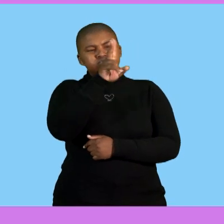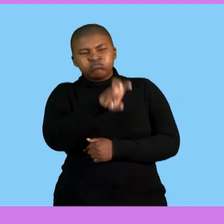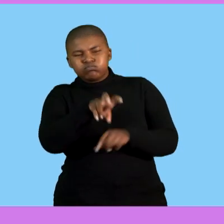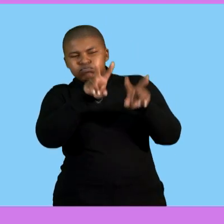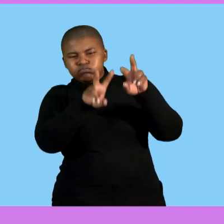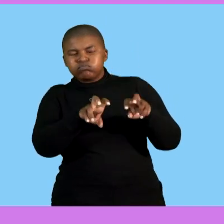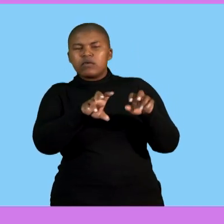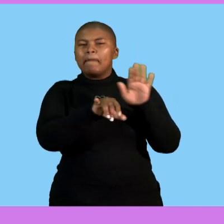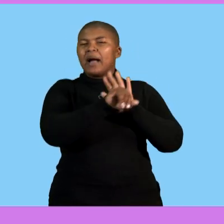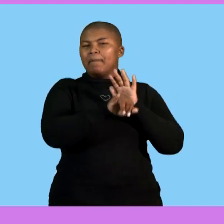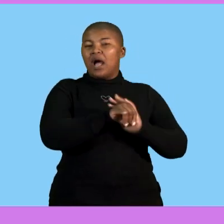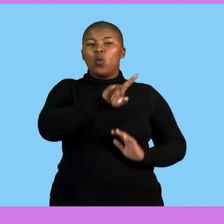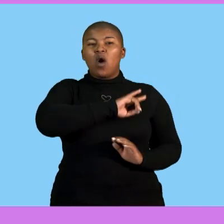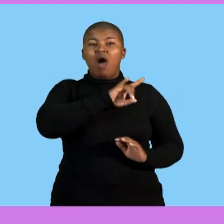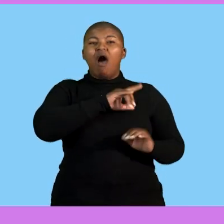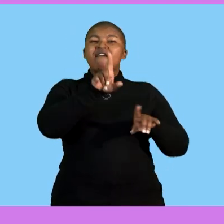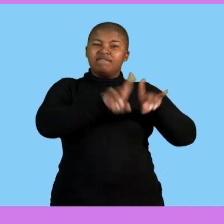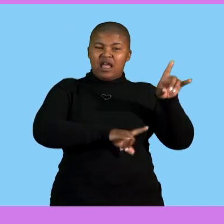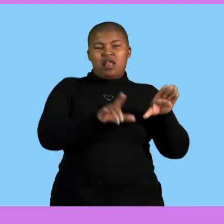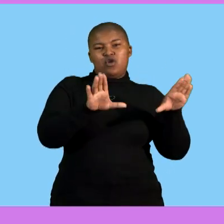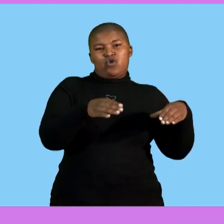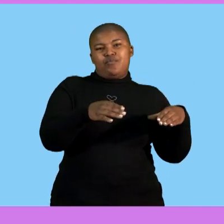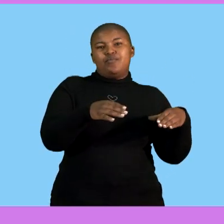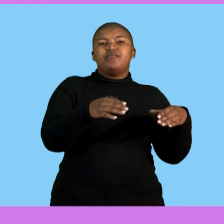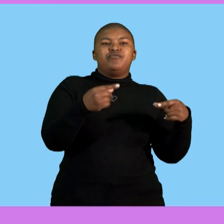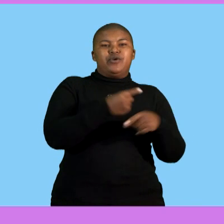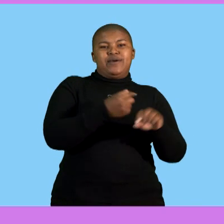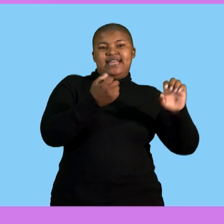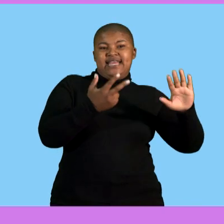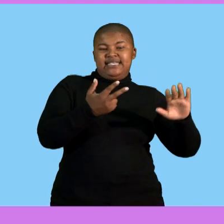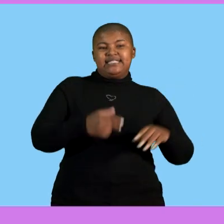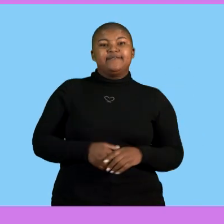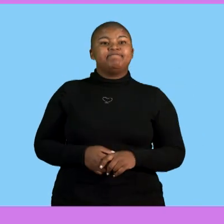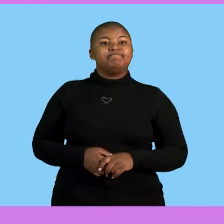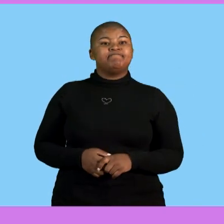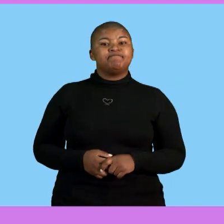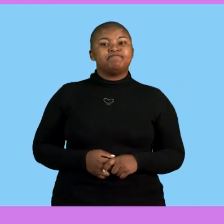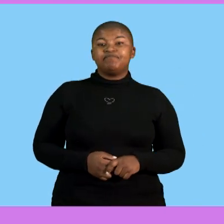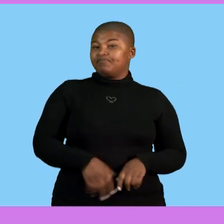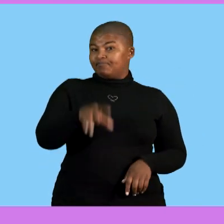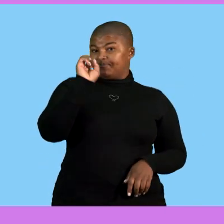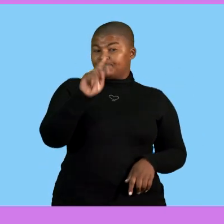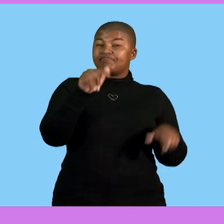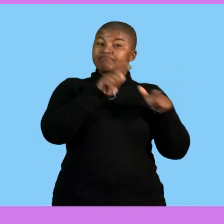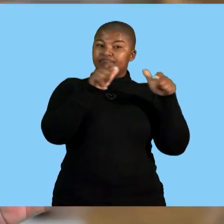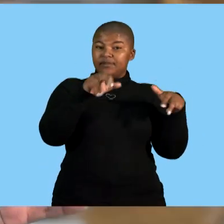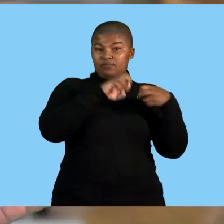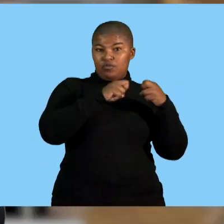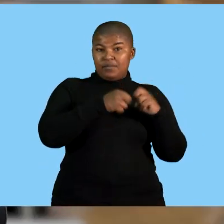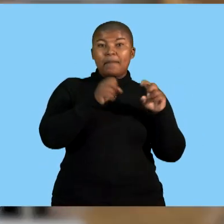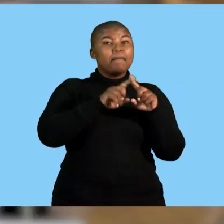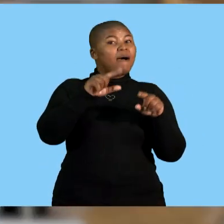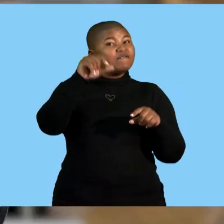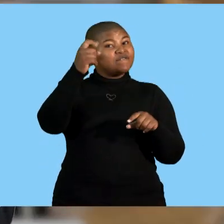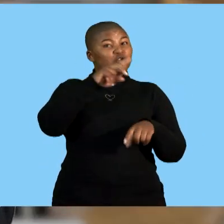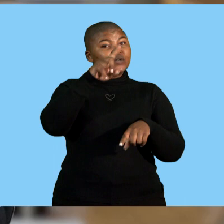grade 8 classes. So now that is the main problem that we are looking at. So now remember we have said firstly, we need